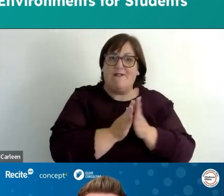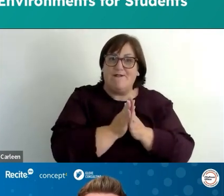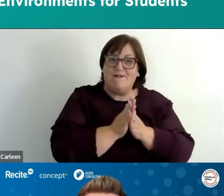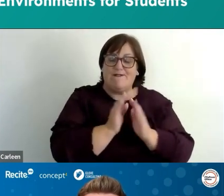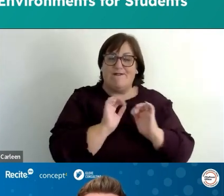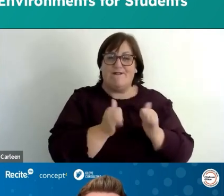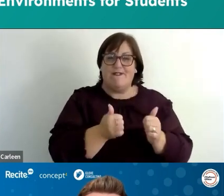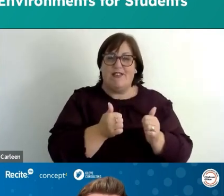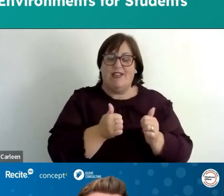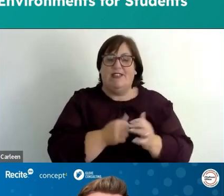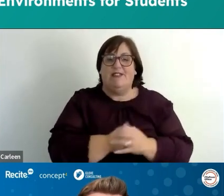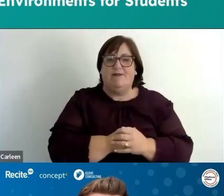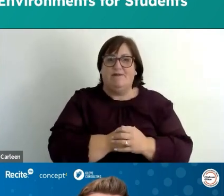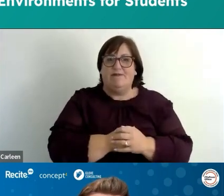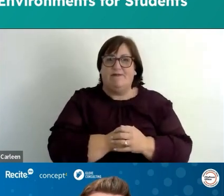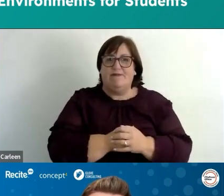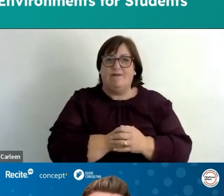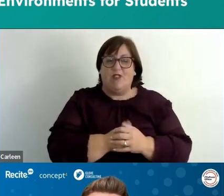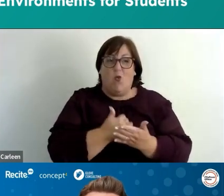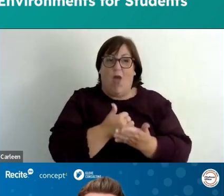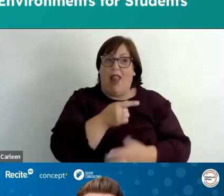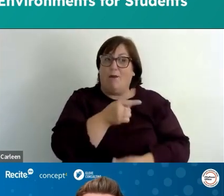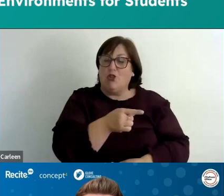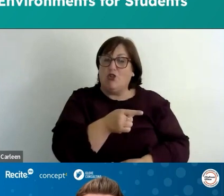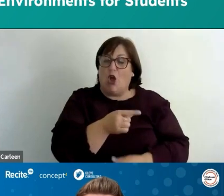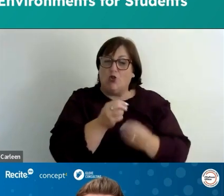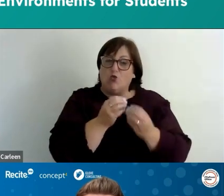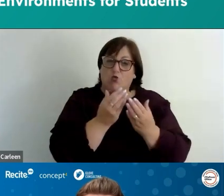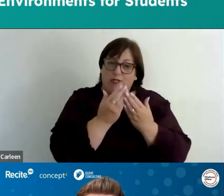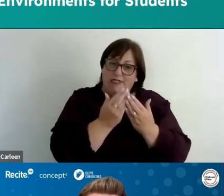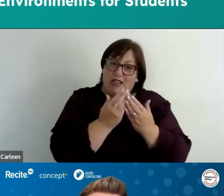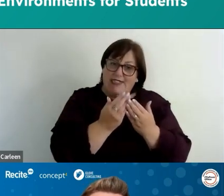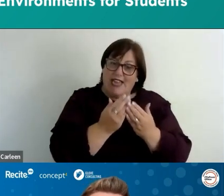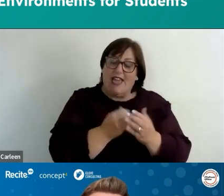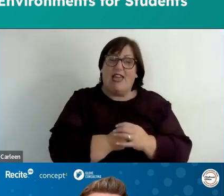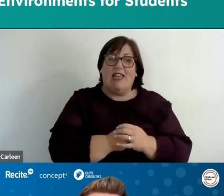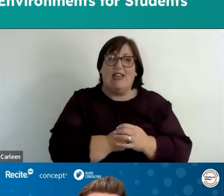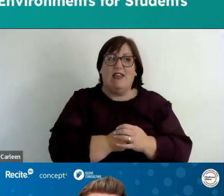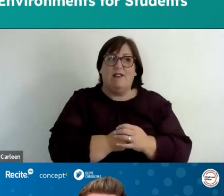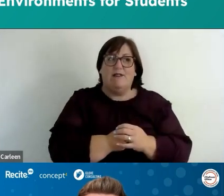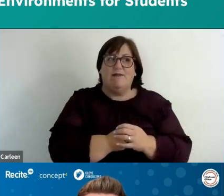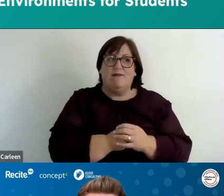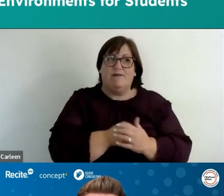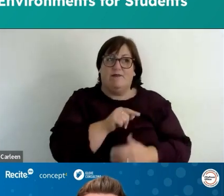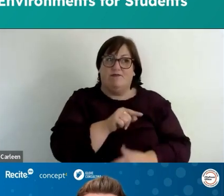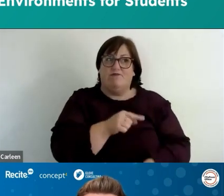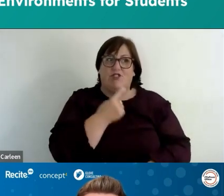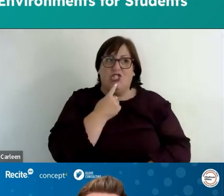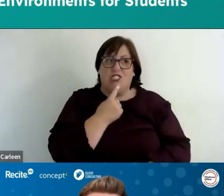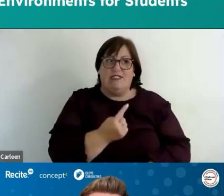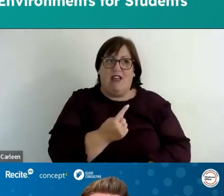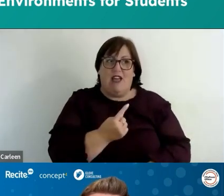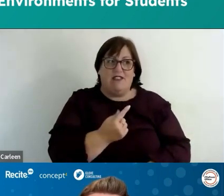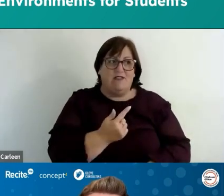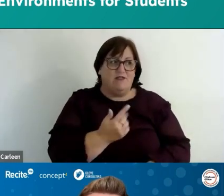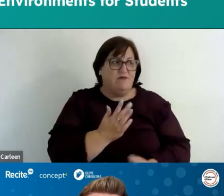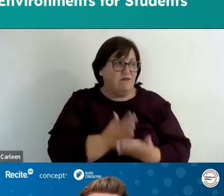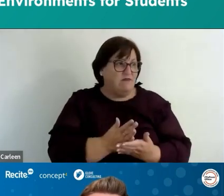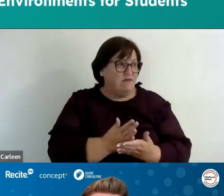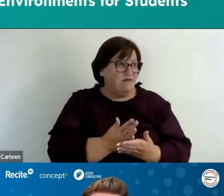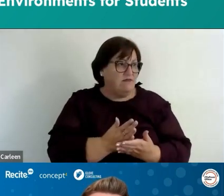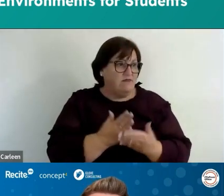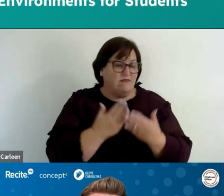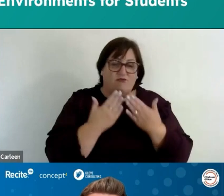enable studying for longer lasting. And in her words, she was awfully grateful for that